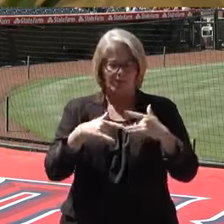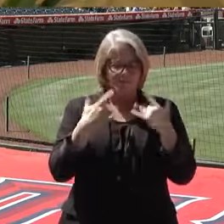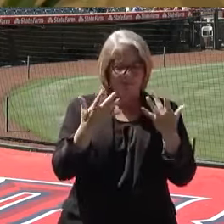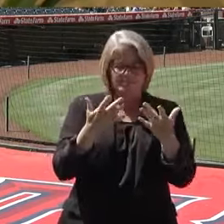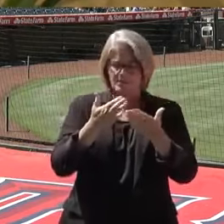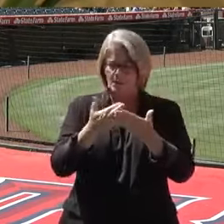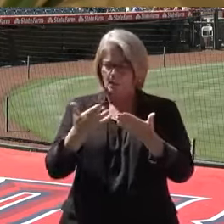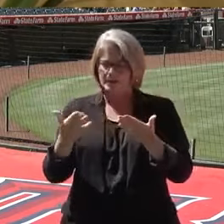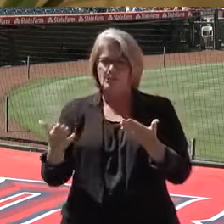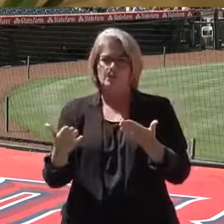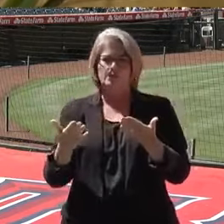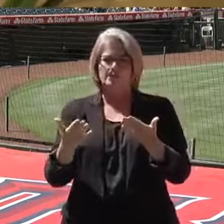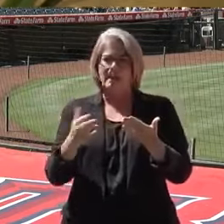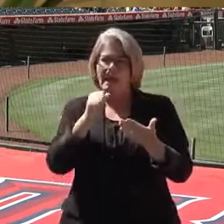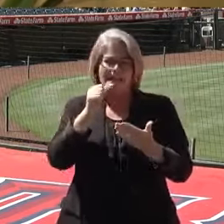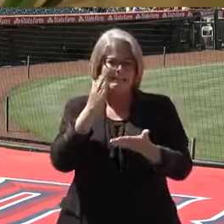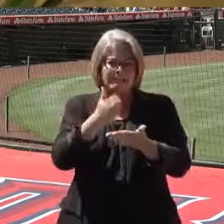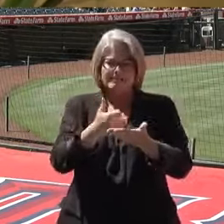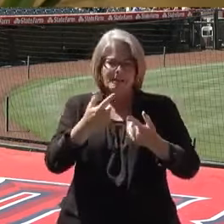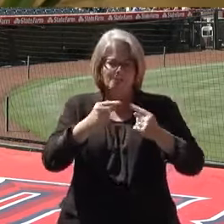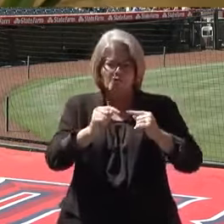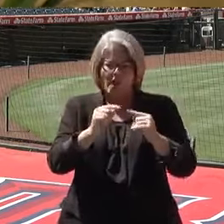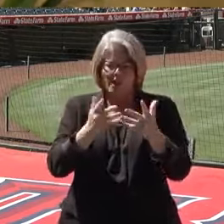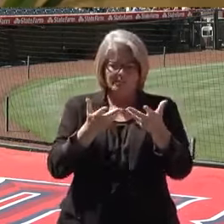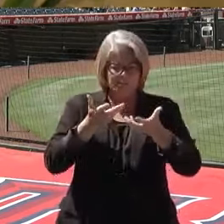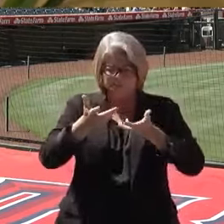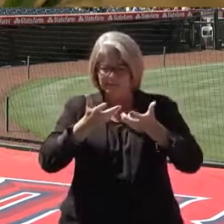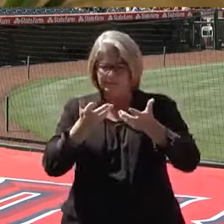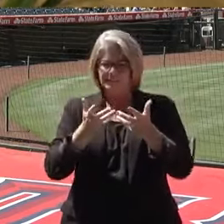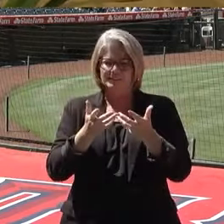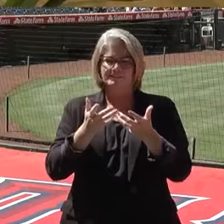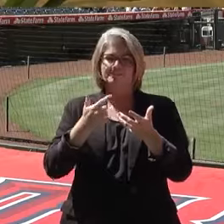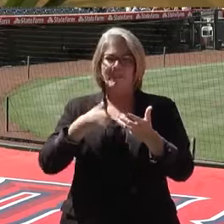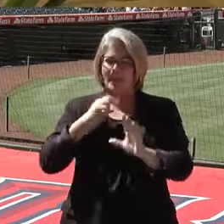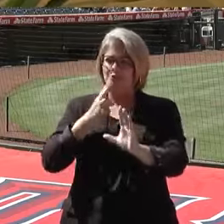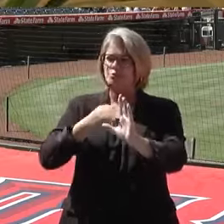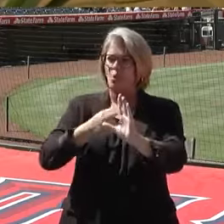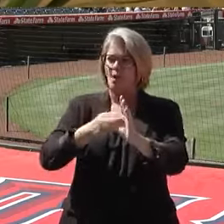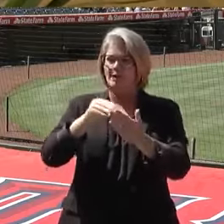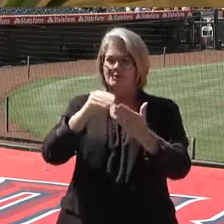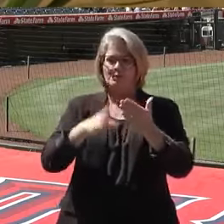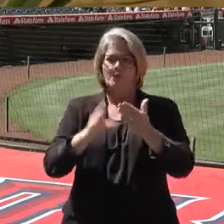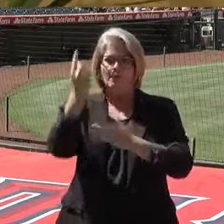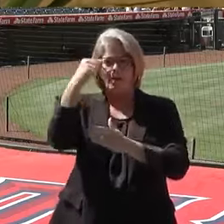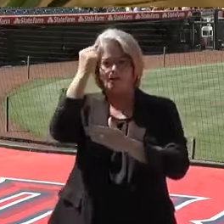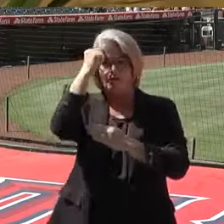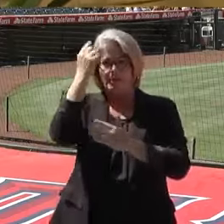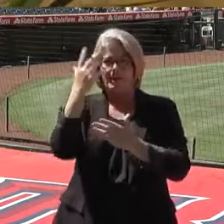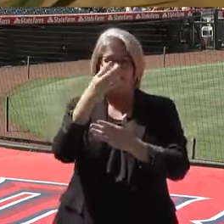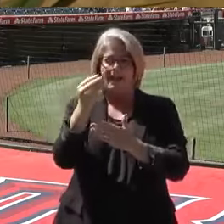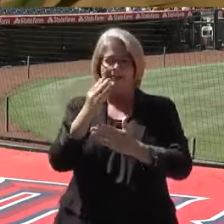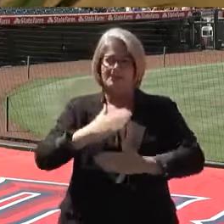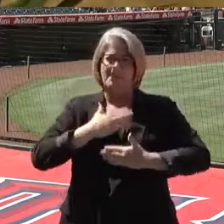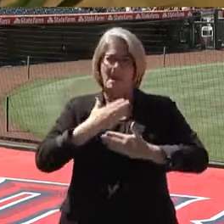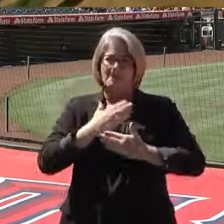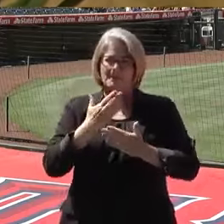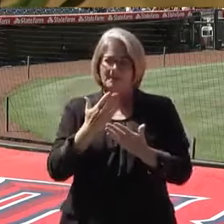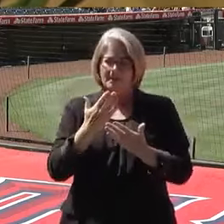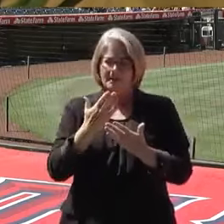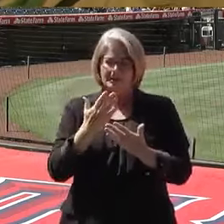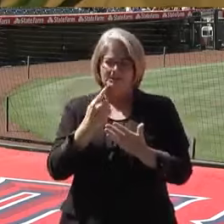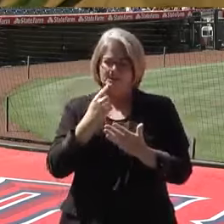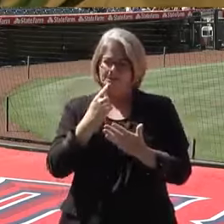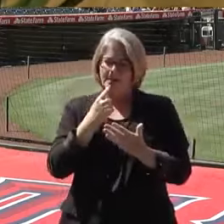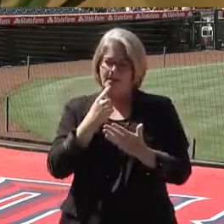didn't stop me from trying. I joined student government, and I'm proud to say that I have been able to serve my campus community during my 4 years